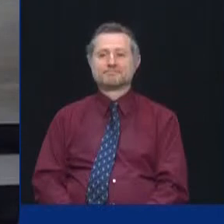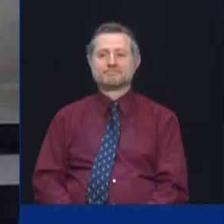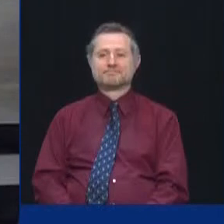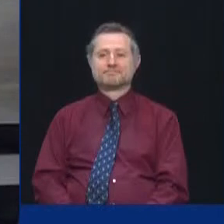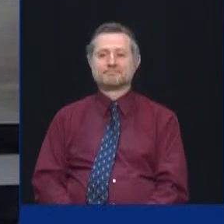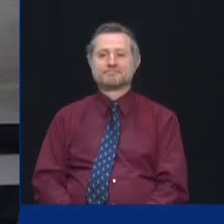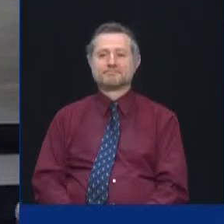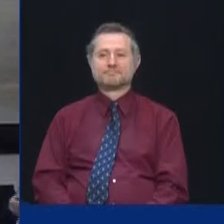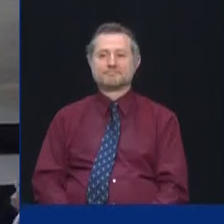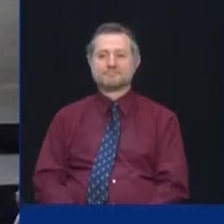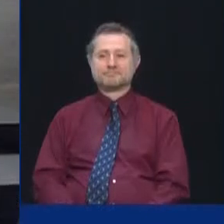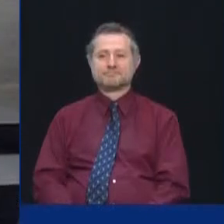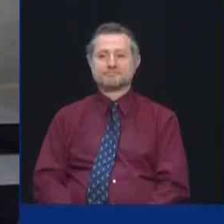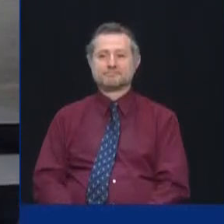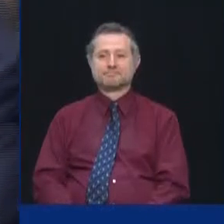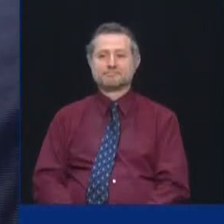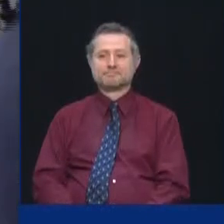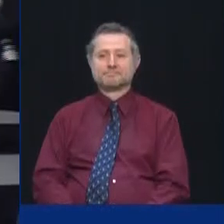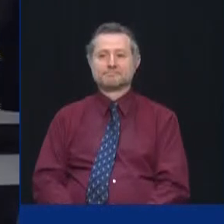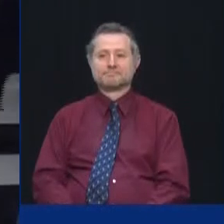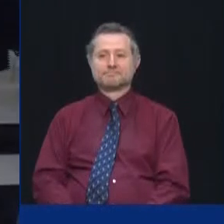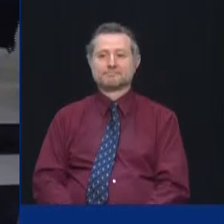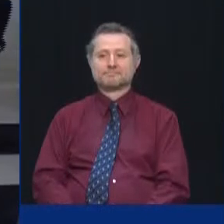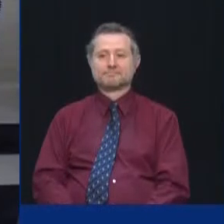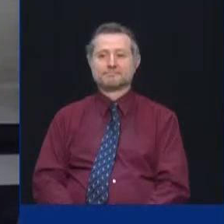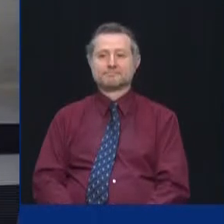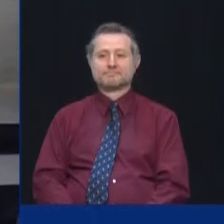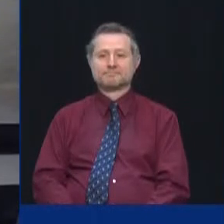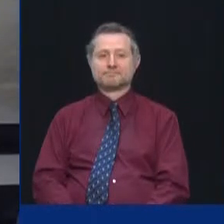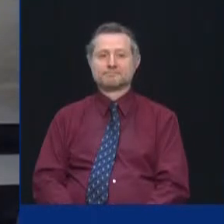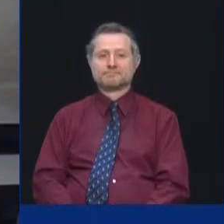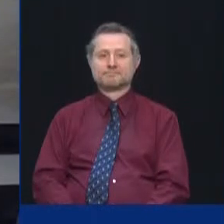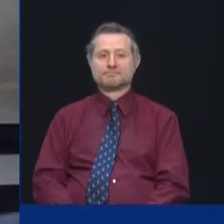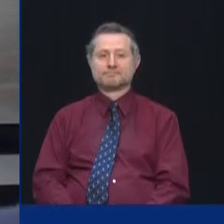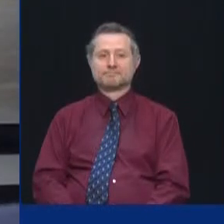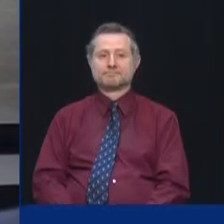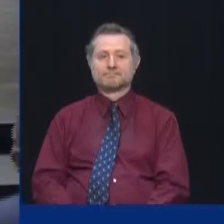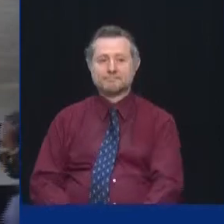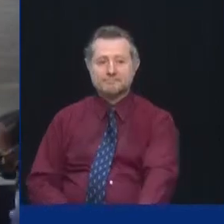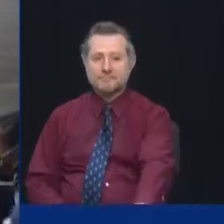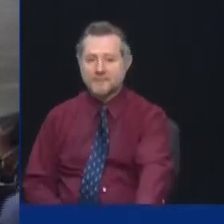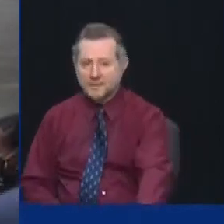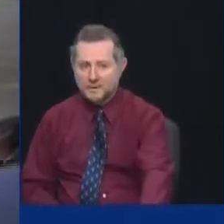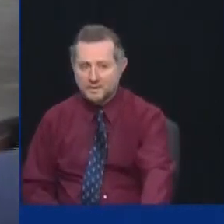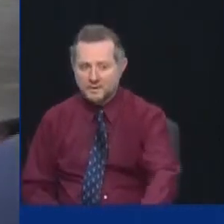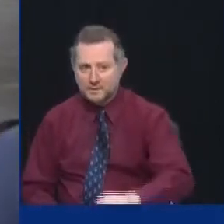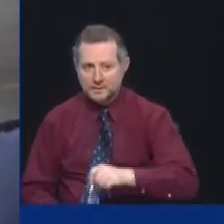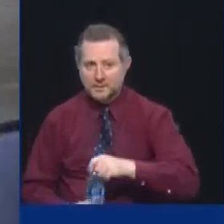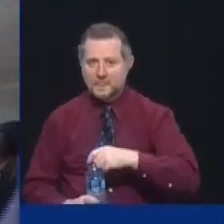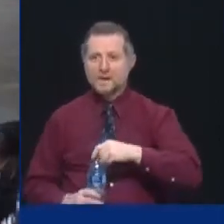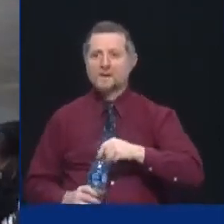stronger and building back better. Because when times are at their worst, our state is at its best. We are stimulating growth across the state,